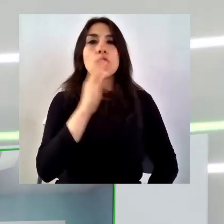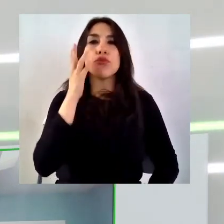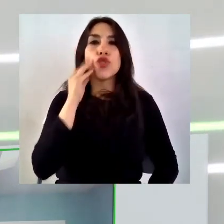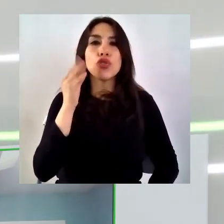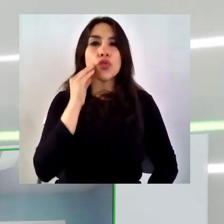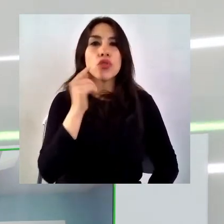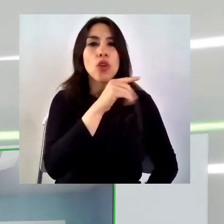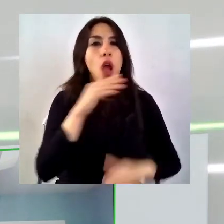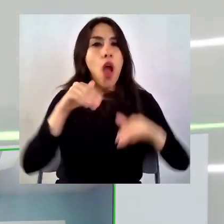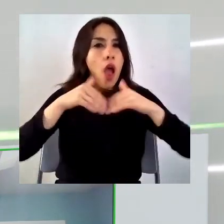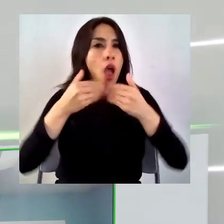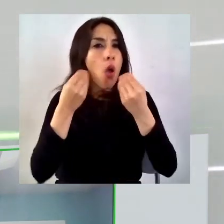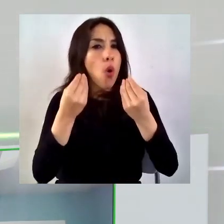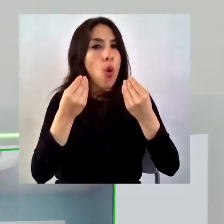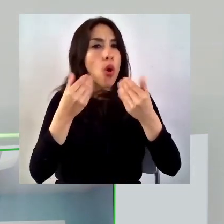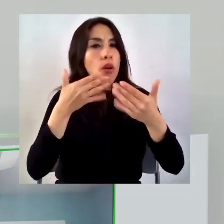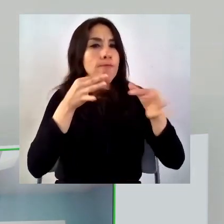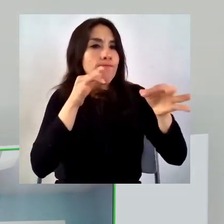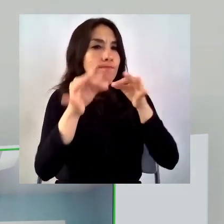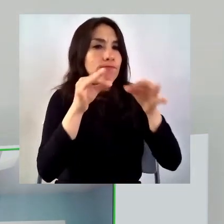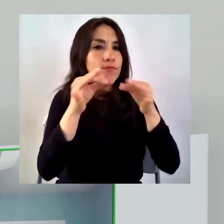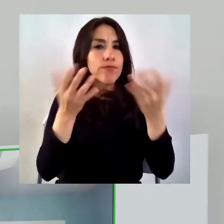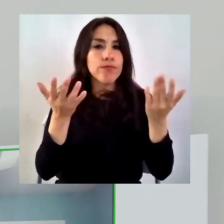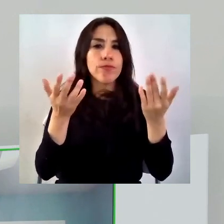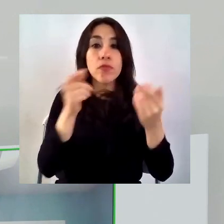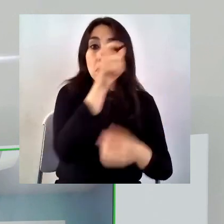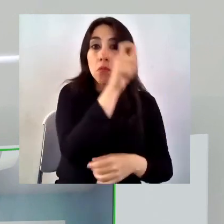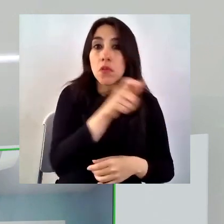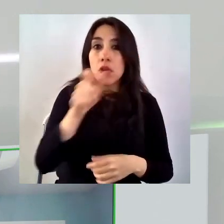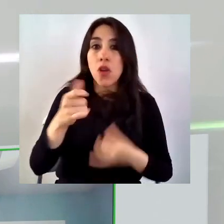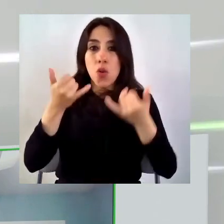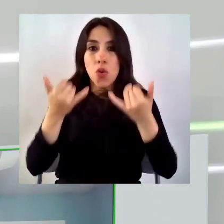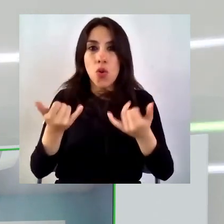personal experience, what recommendations would you give to those